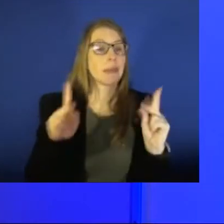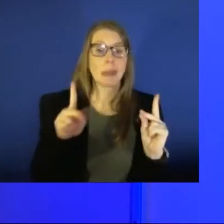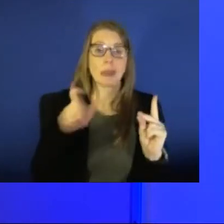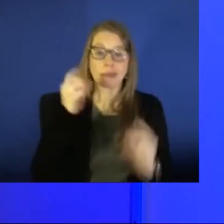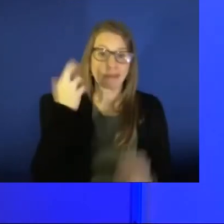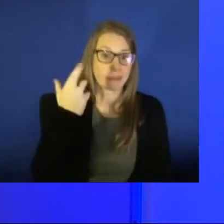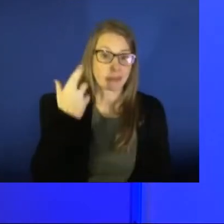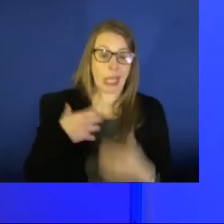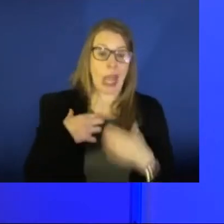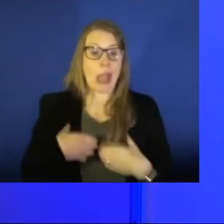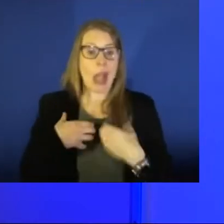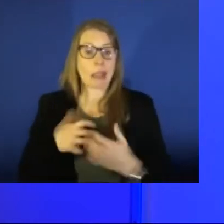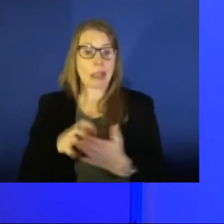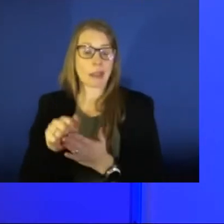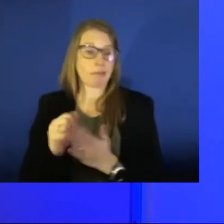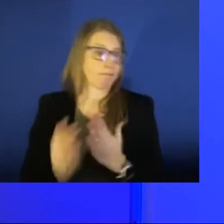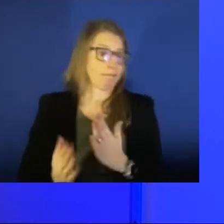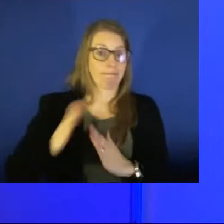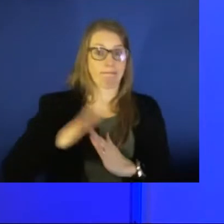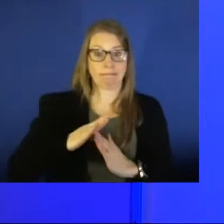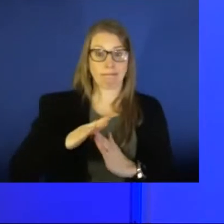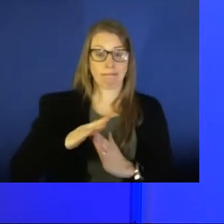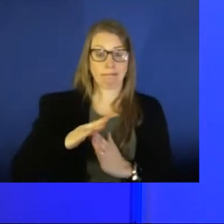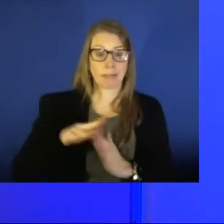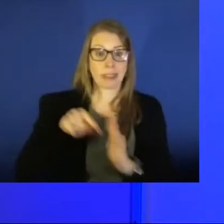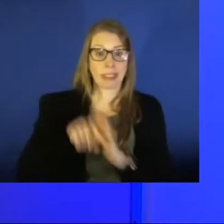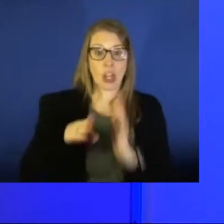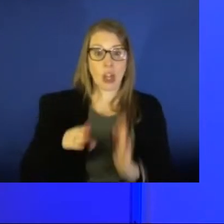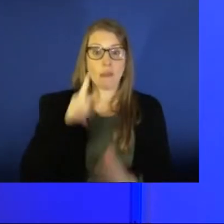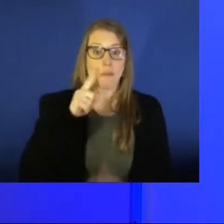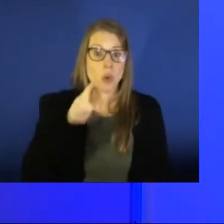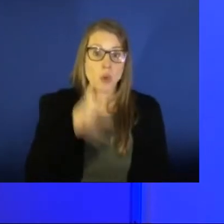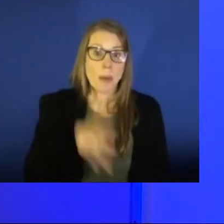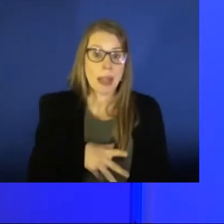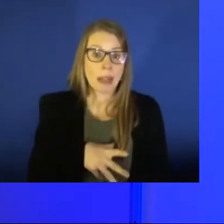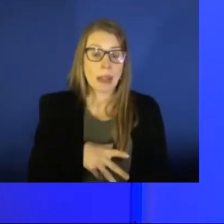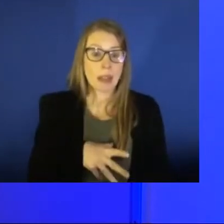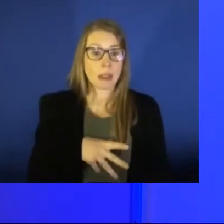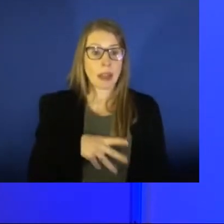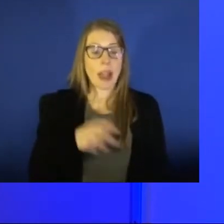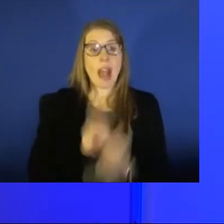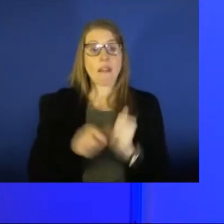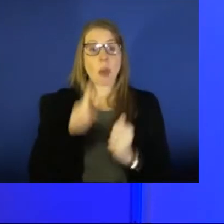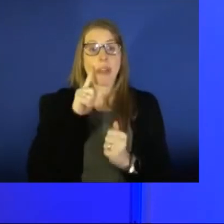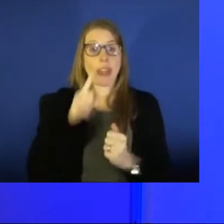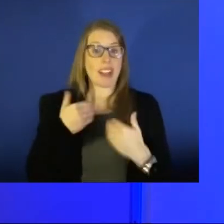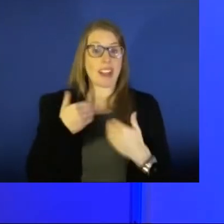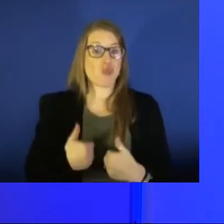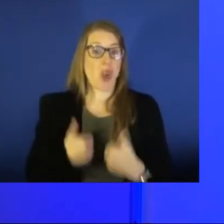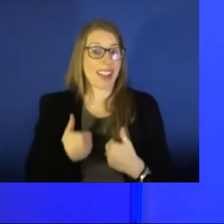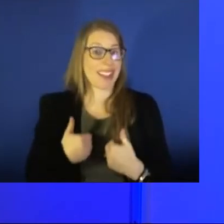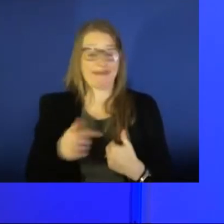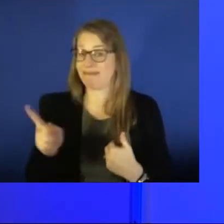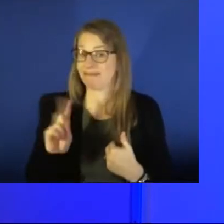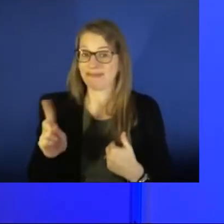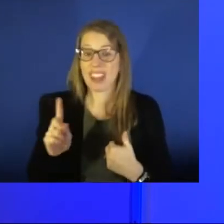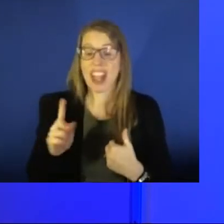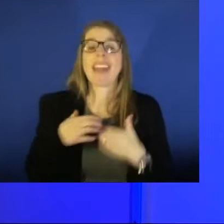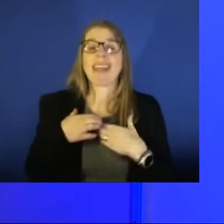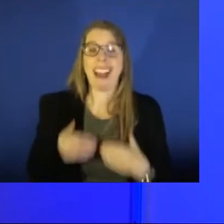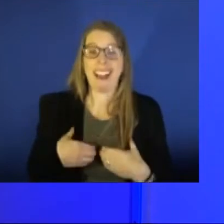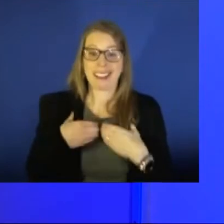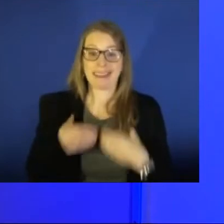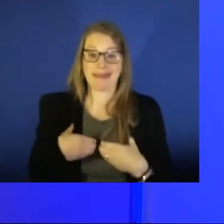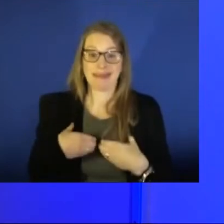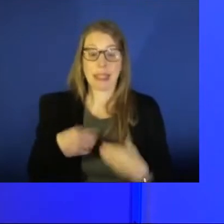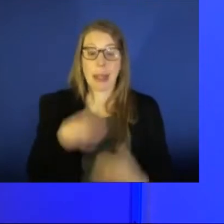is the #1 killer of women. Everybody thinks it's breast, but it's not. It's lung. And men also. And